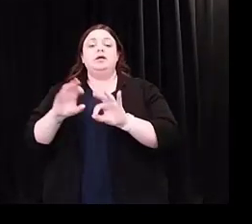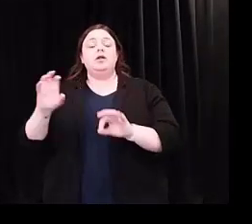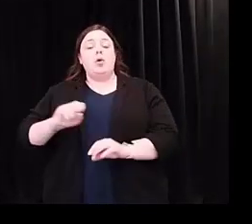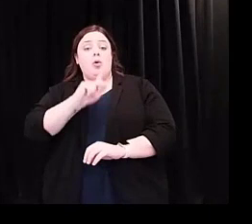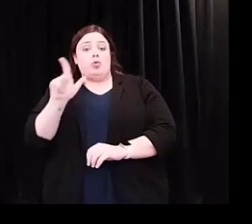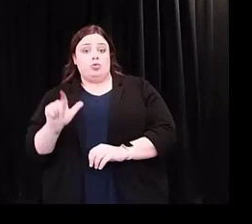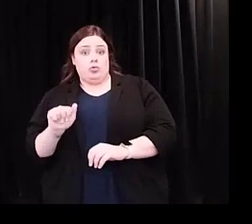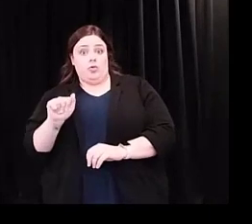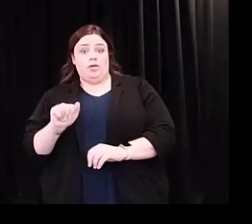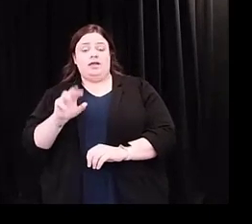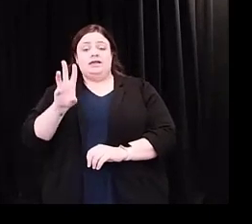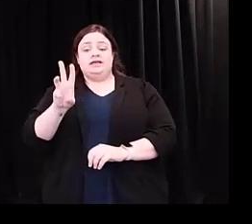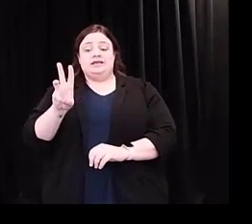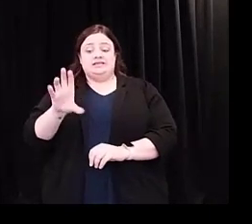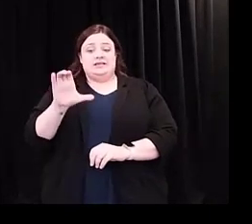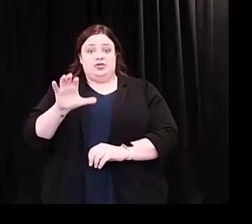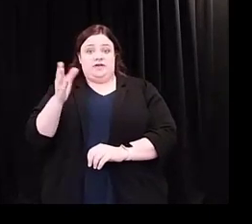Oklahoma,